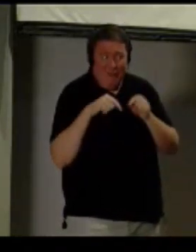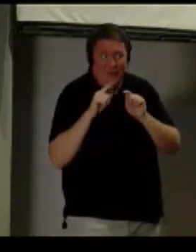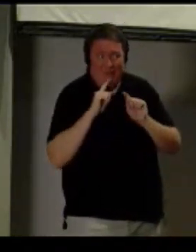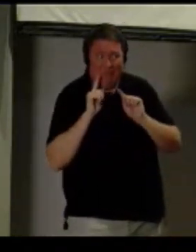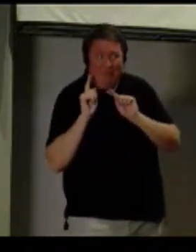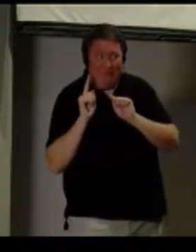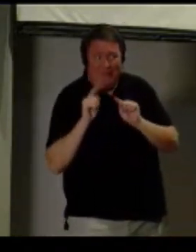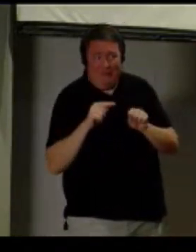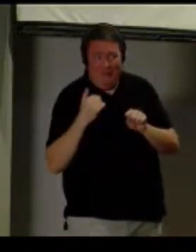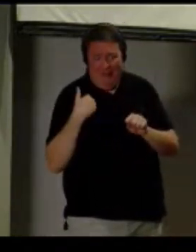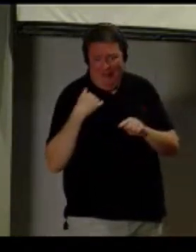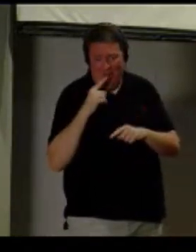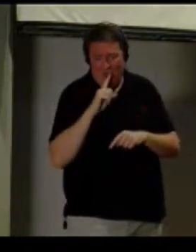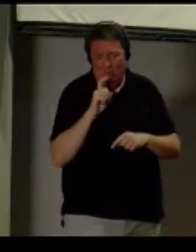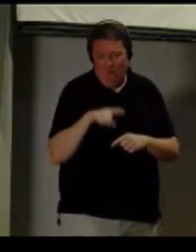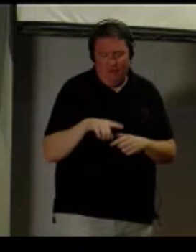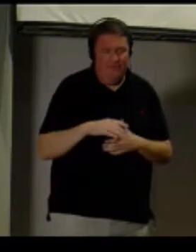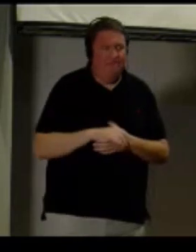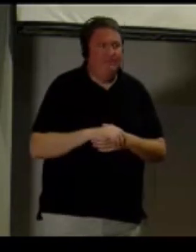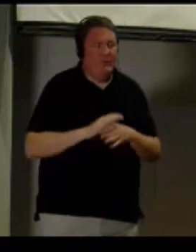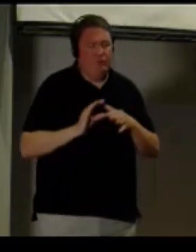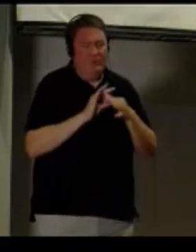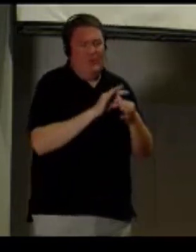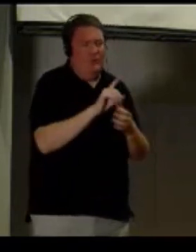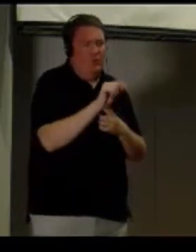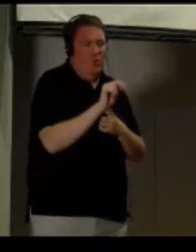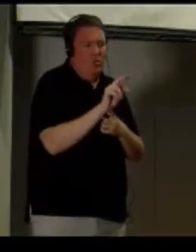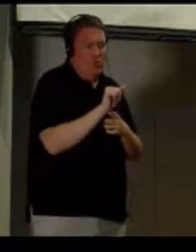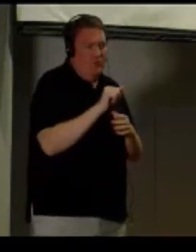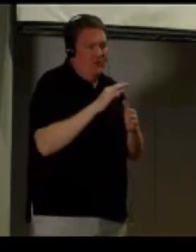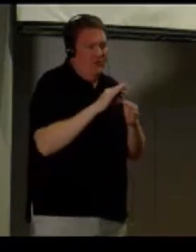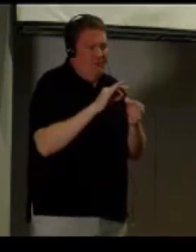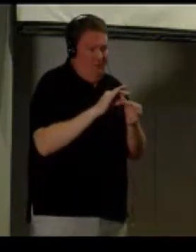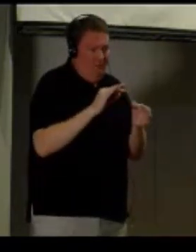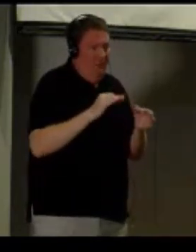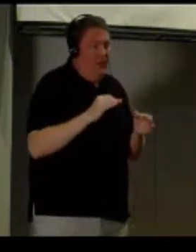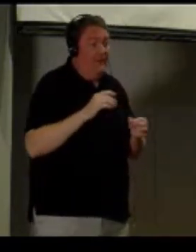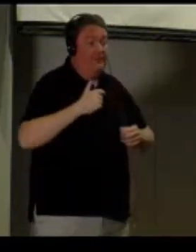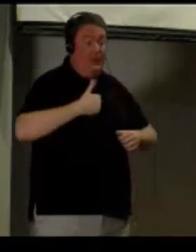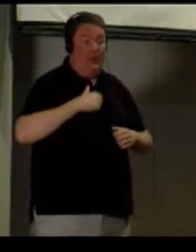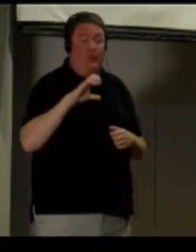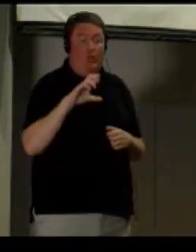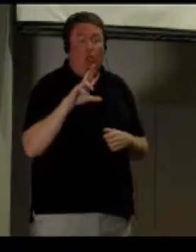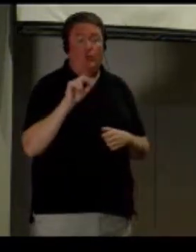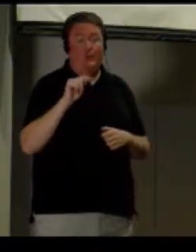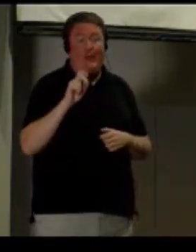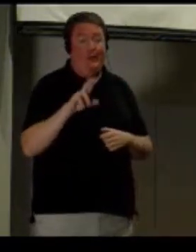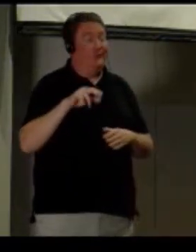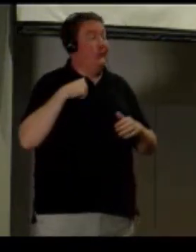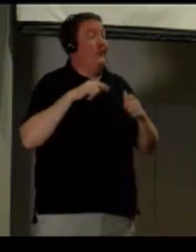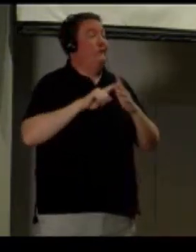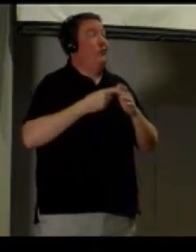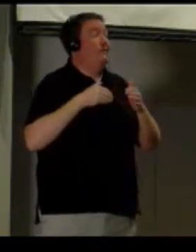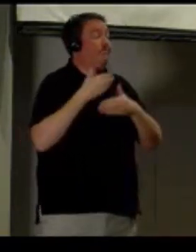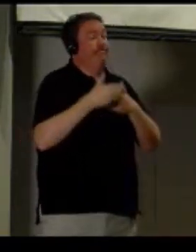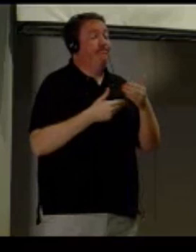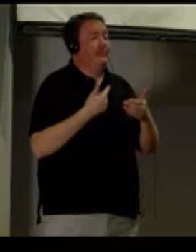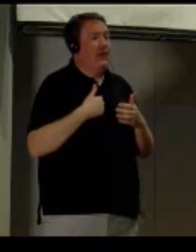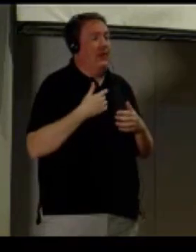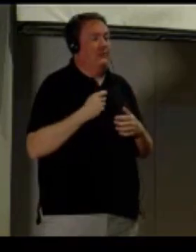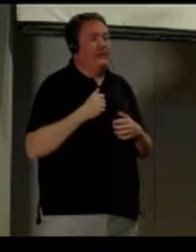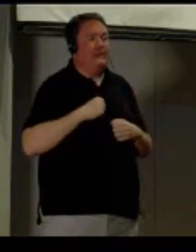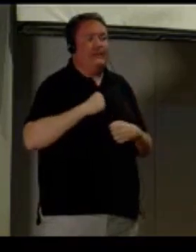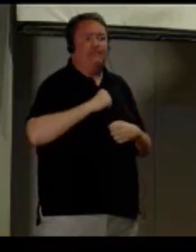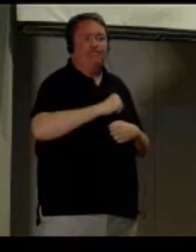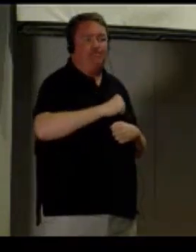of I think as a curator, I kind of went into it, I think as a lot of curators do, very